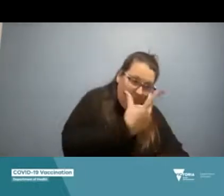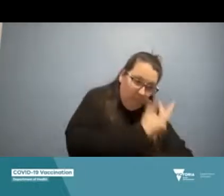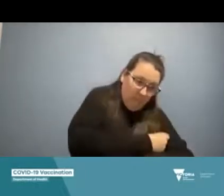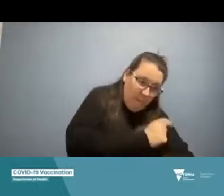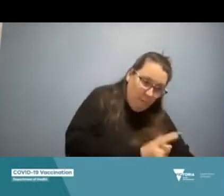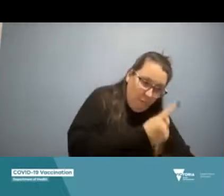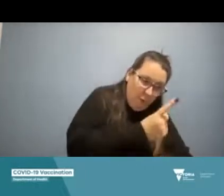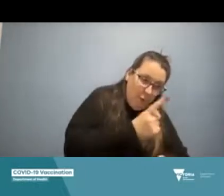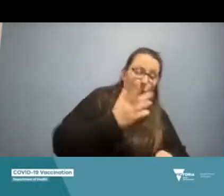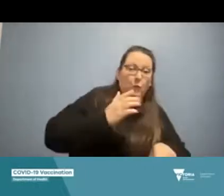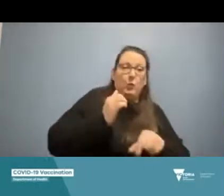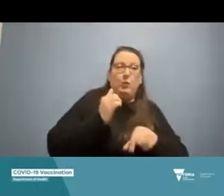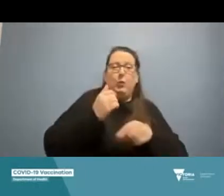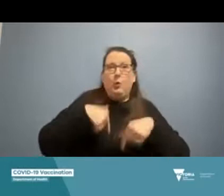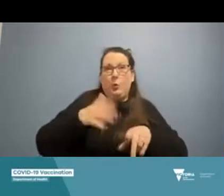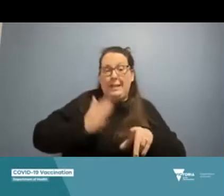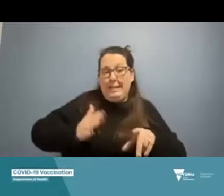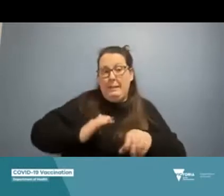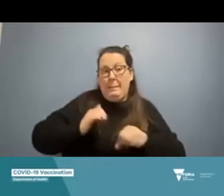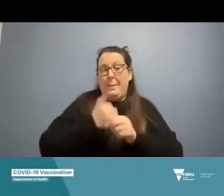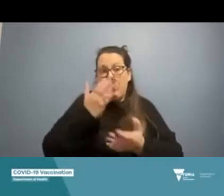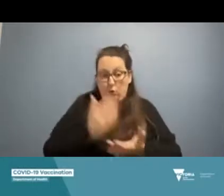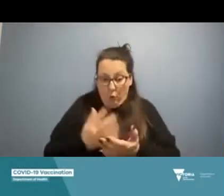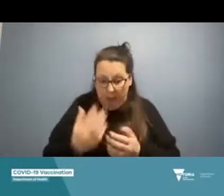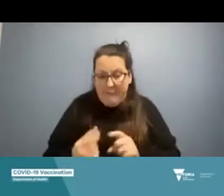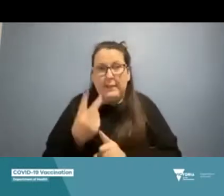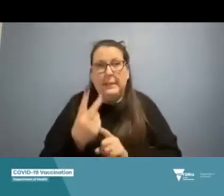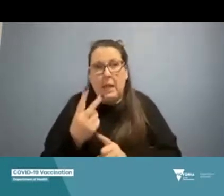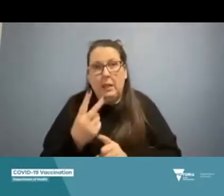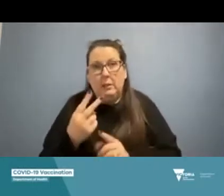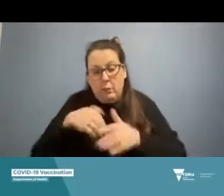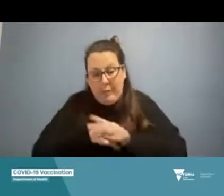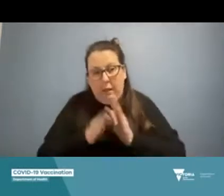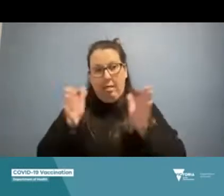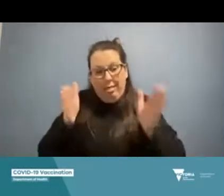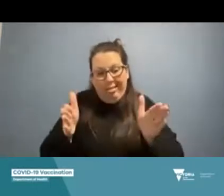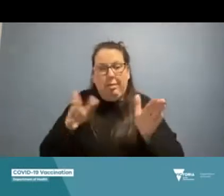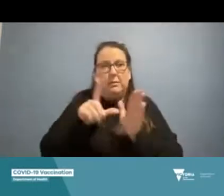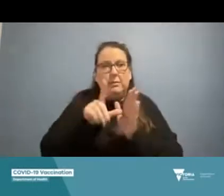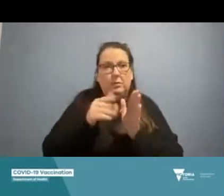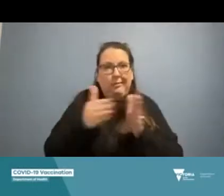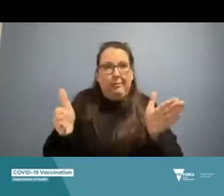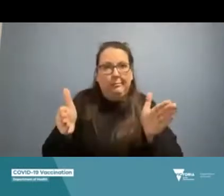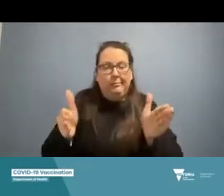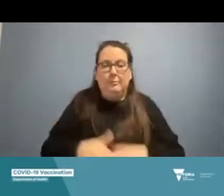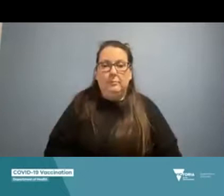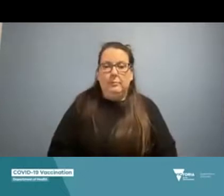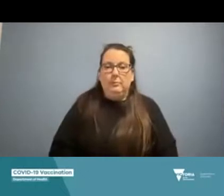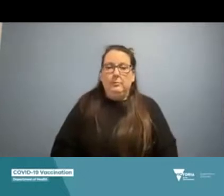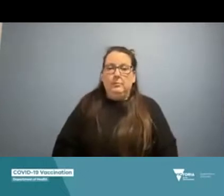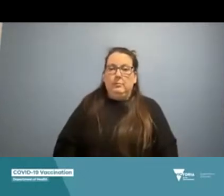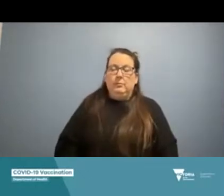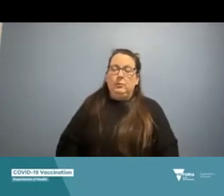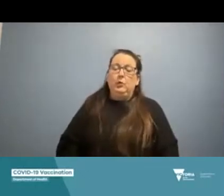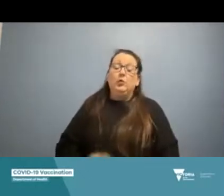period. The good news is we know that now lots of GPs have come on board, so GPs also can vaccinate. Yeah. So if you go to the